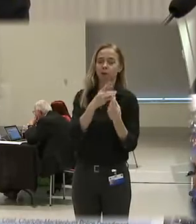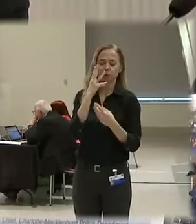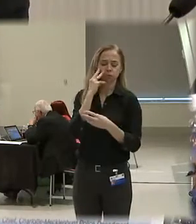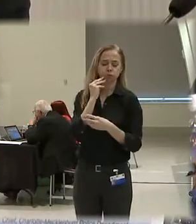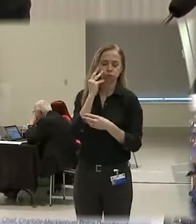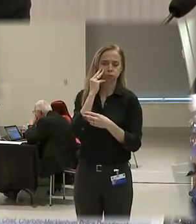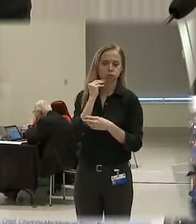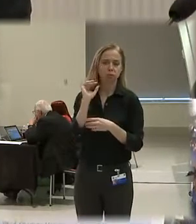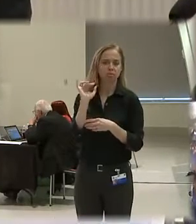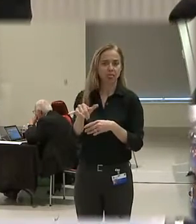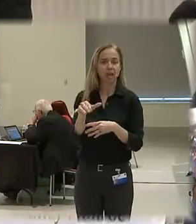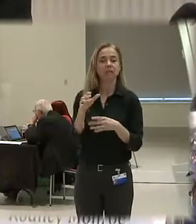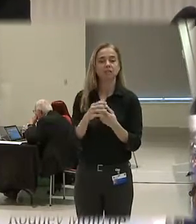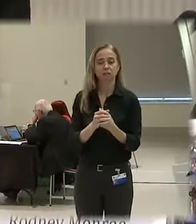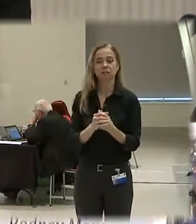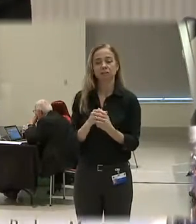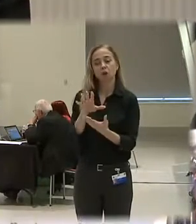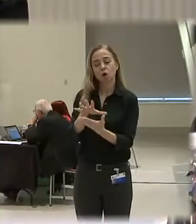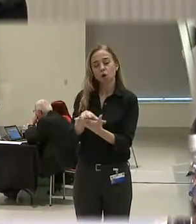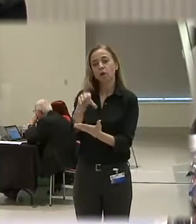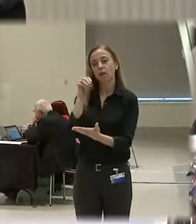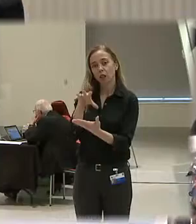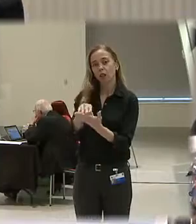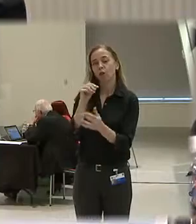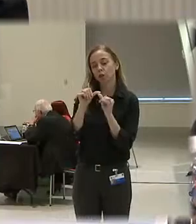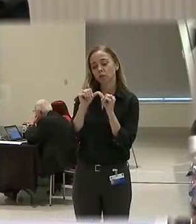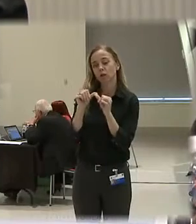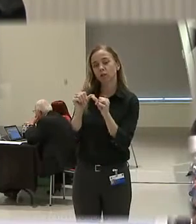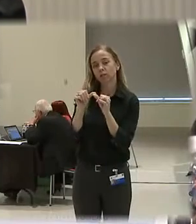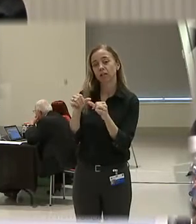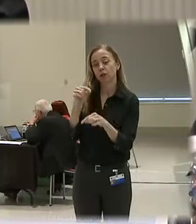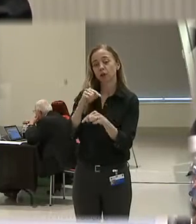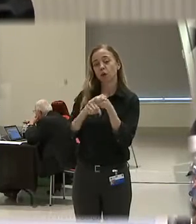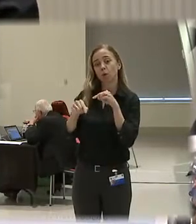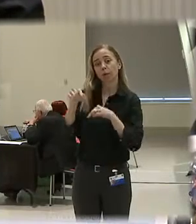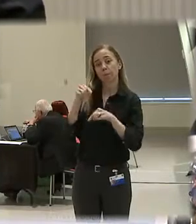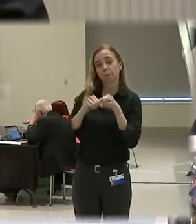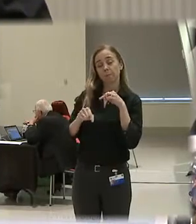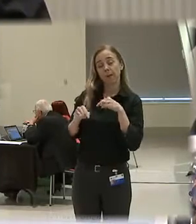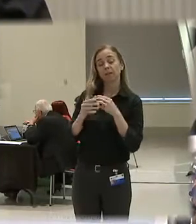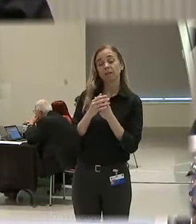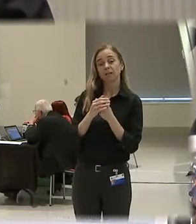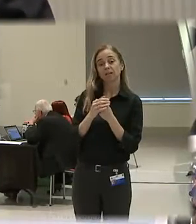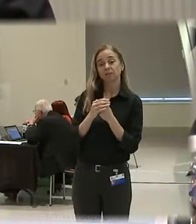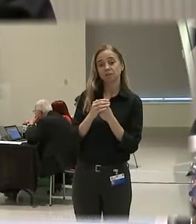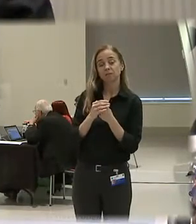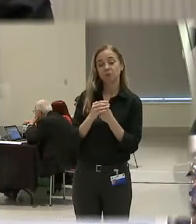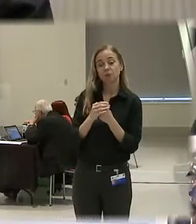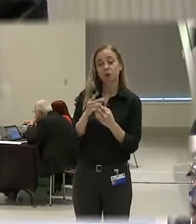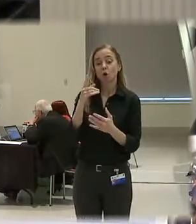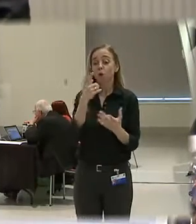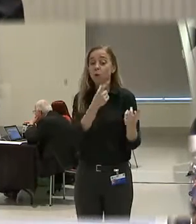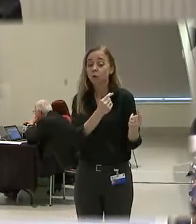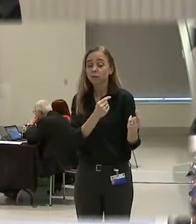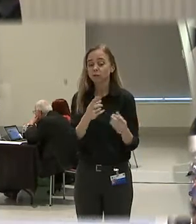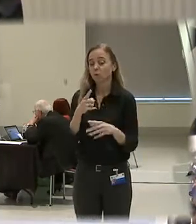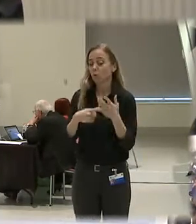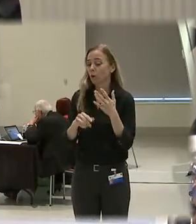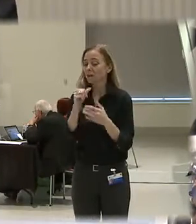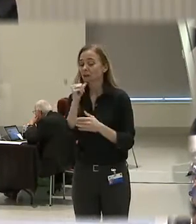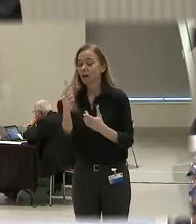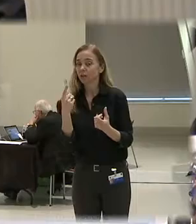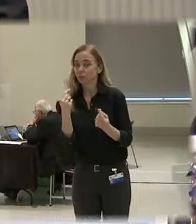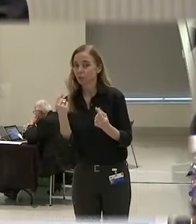this, of which we learn from constantly. Going back to Occupy, where we certainly learned from our lessons of what not to do.